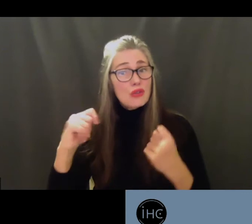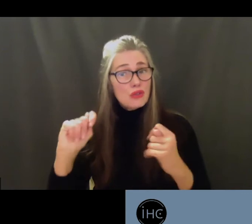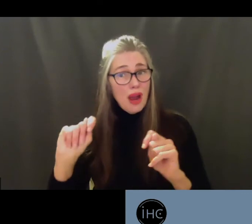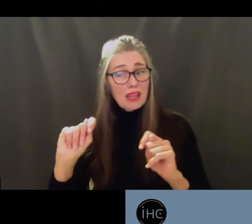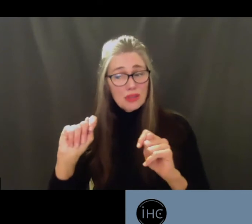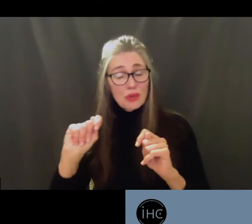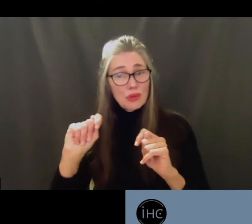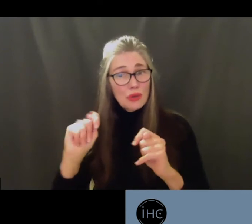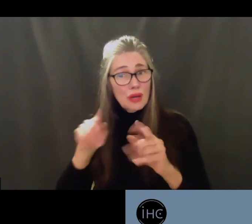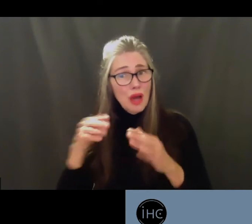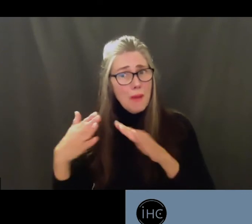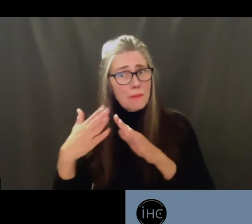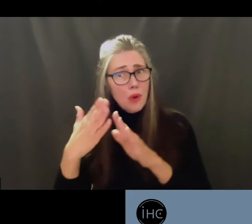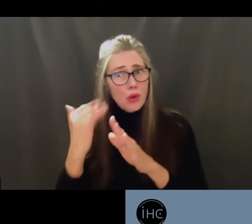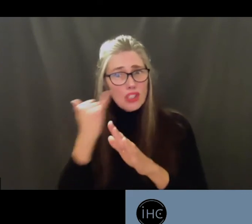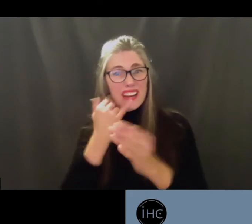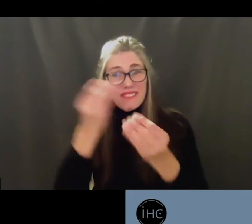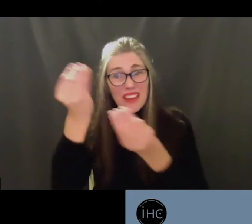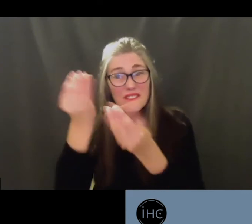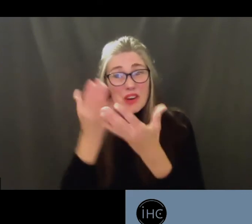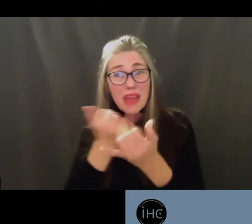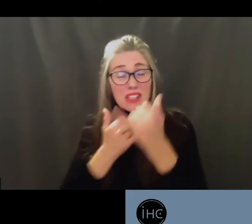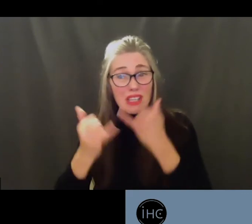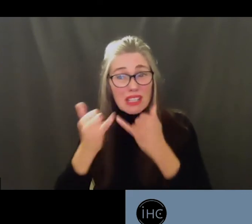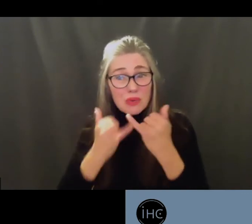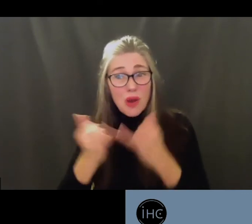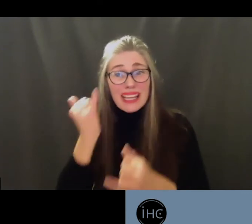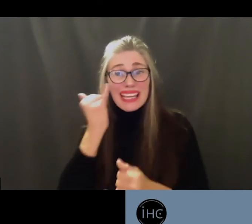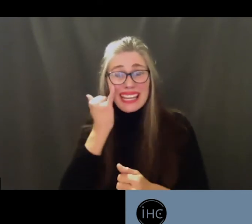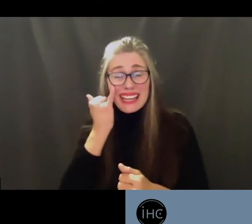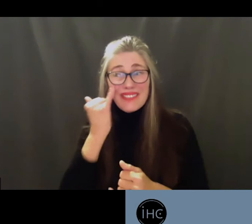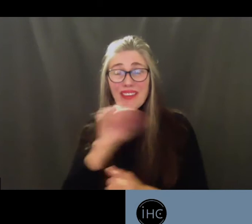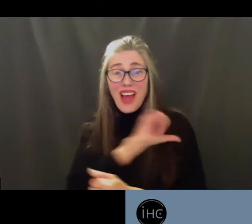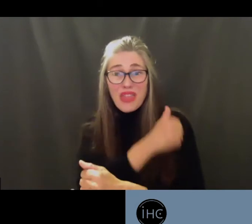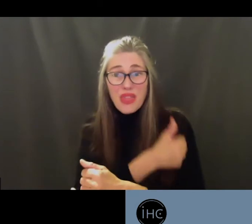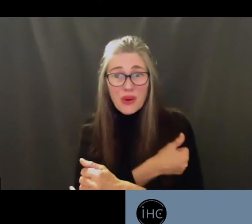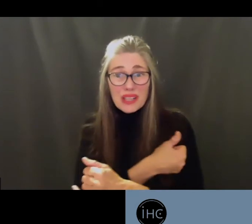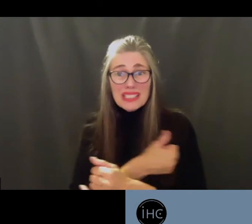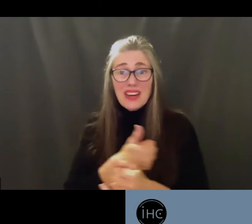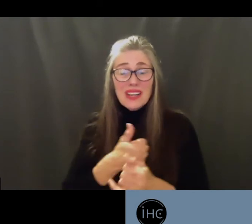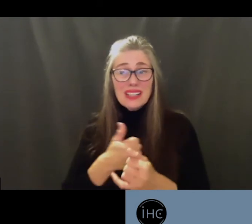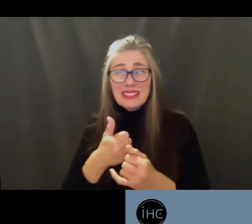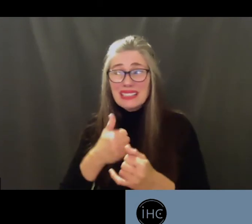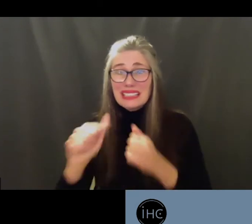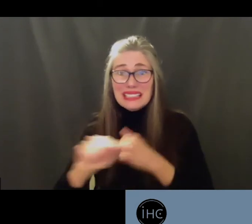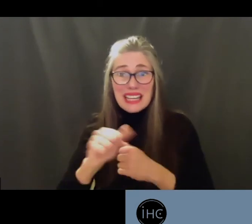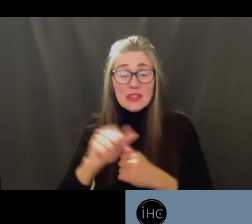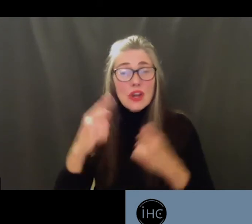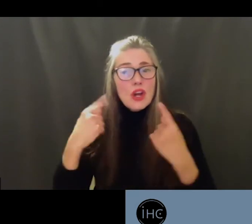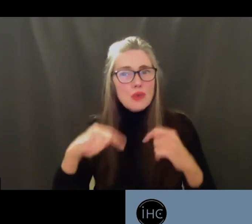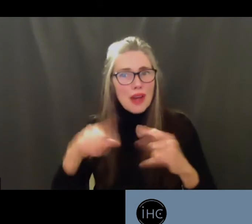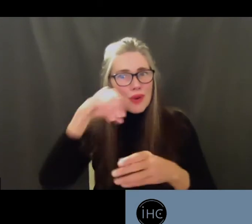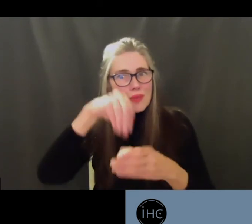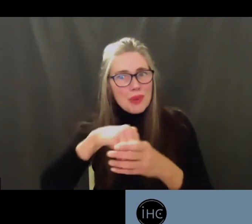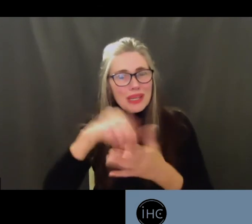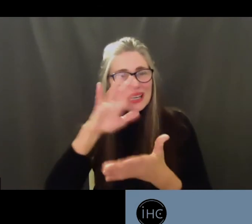anti-disinformation and civics, in a way, anti-authoritarian and training into school curricula, which is a very interesting